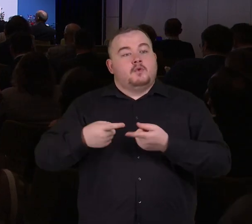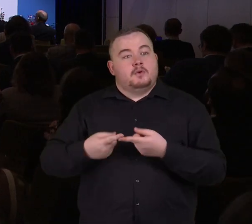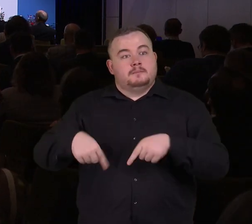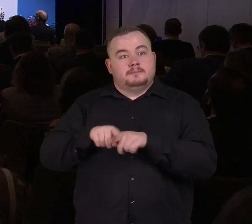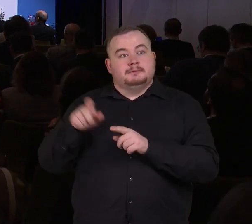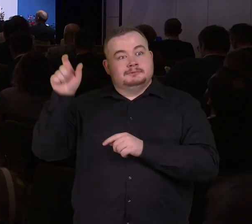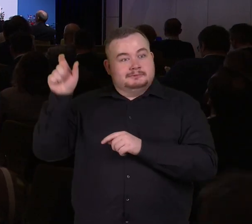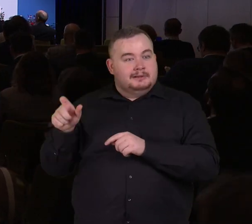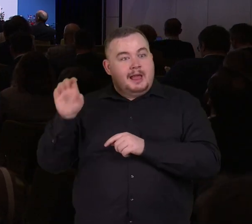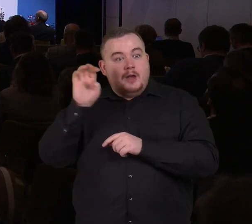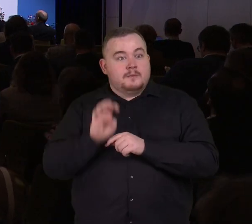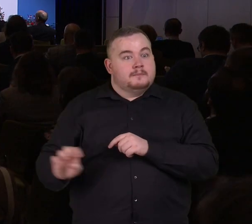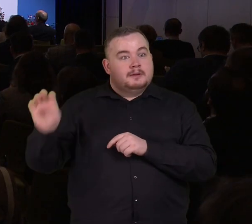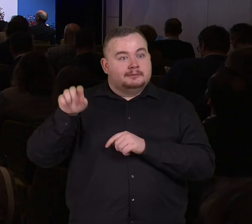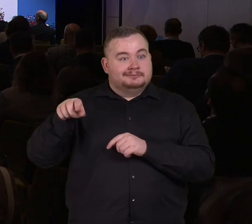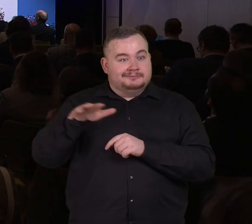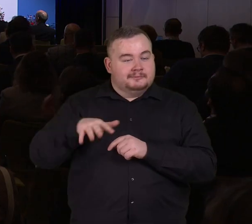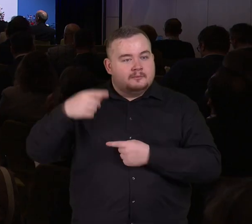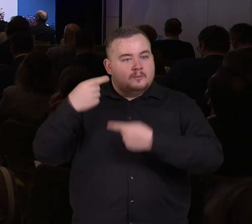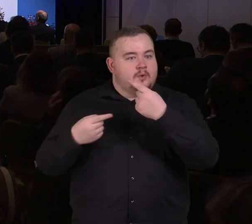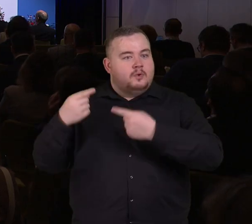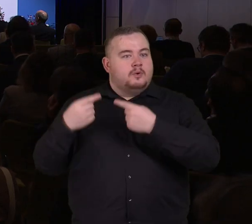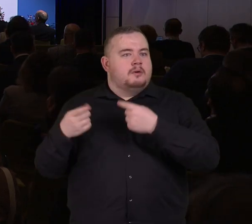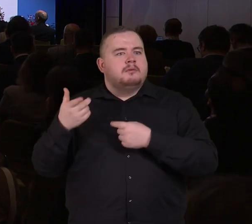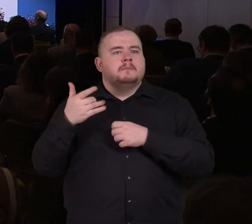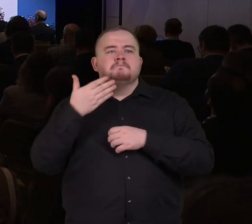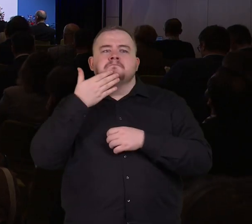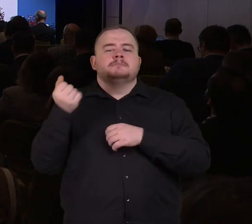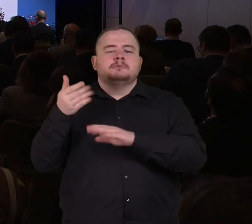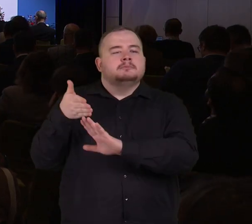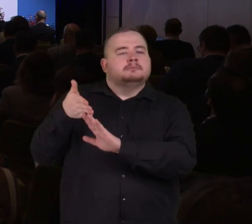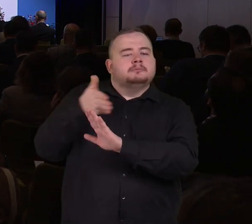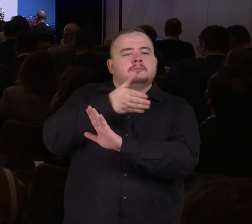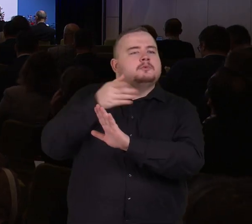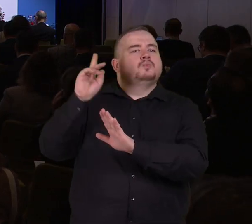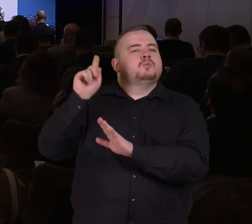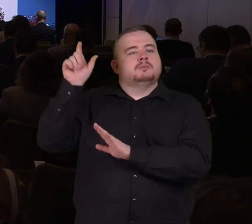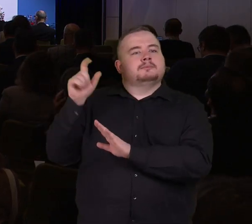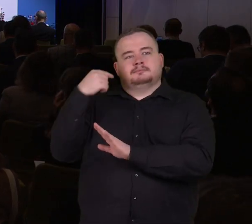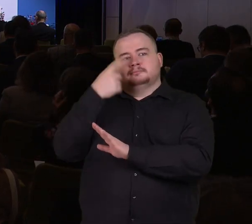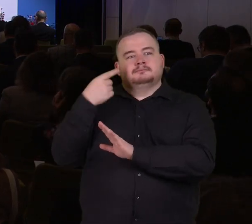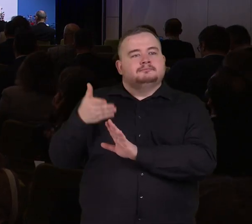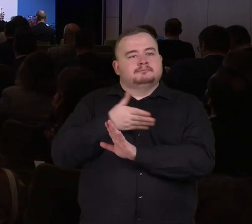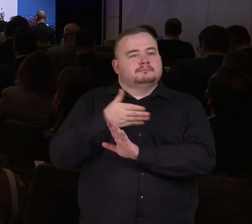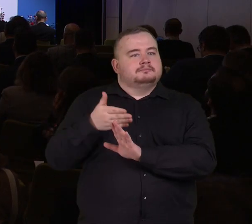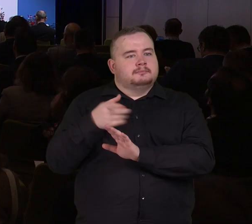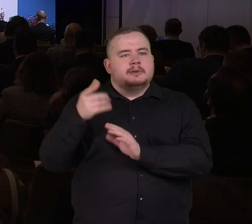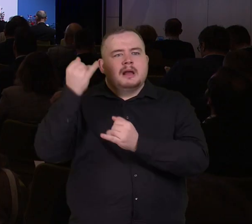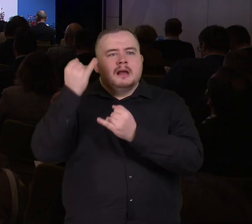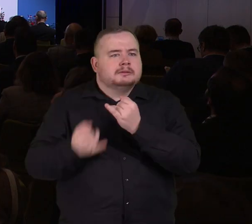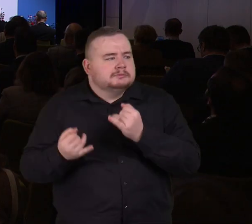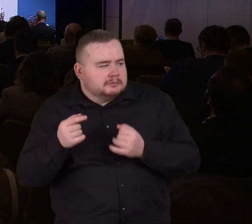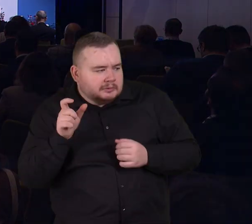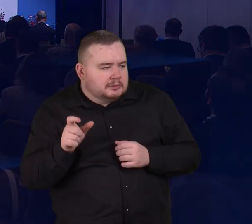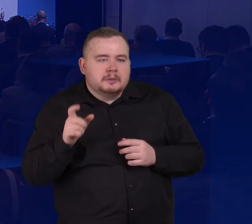I excluded especially, the last one, so Ferreira, Nuno, sorry for that. You cannot vote it because it's too